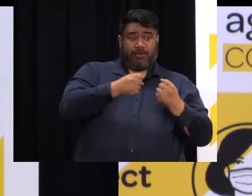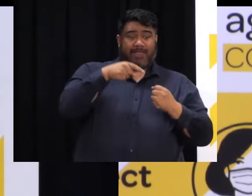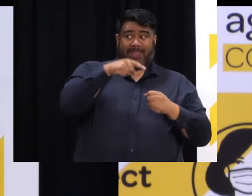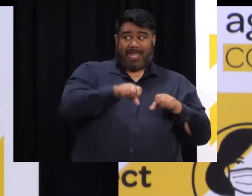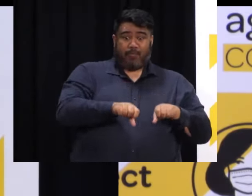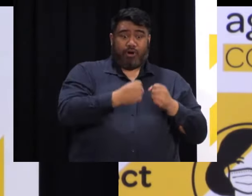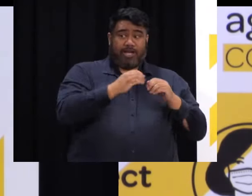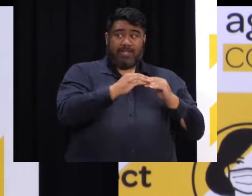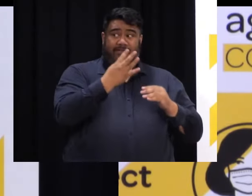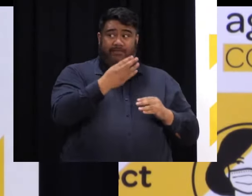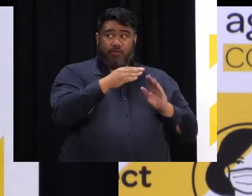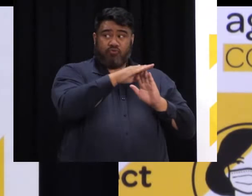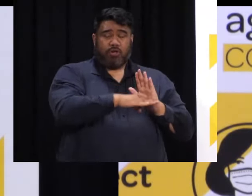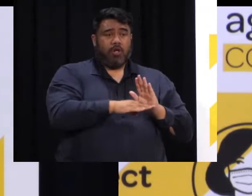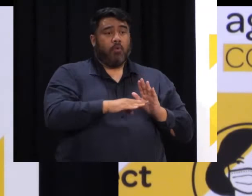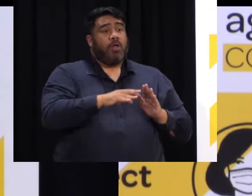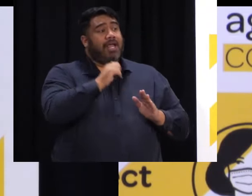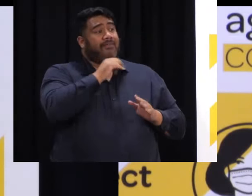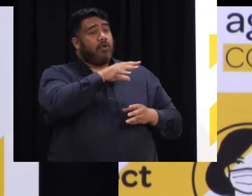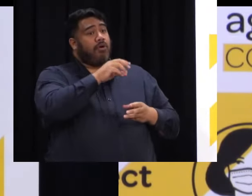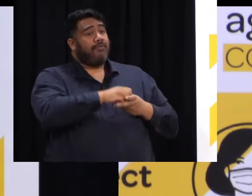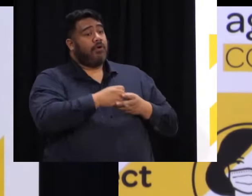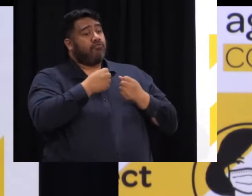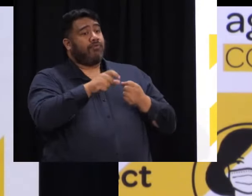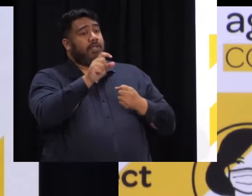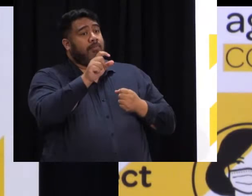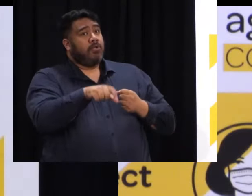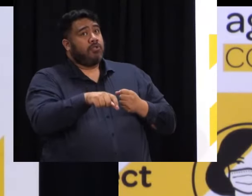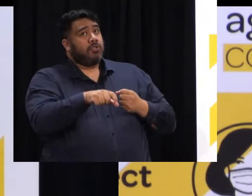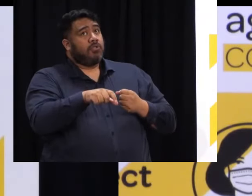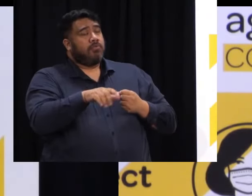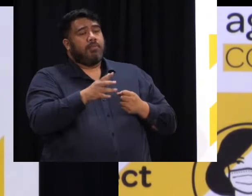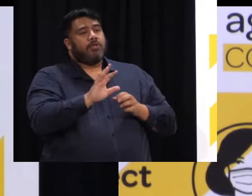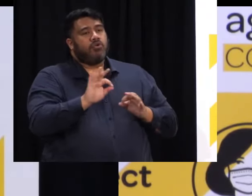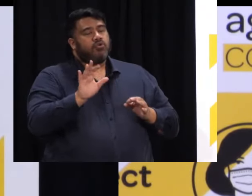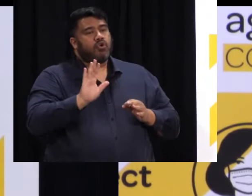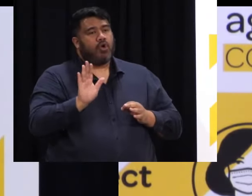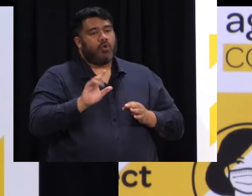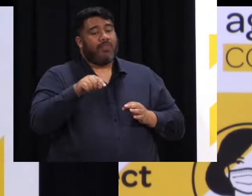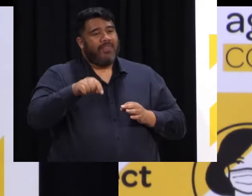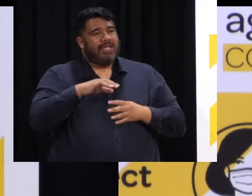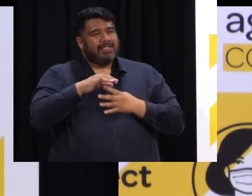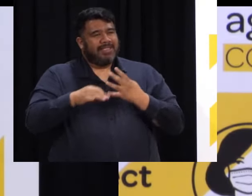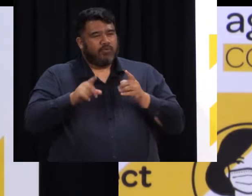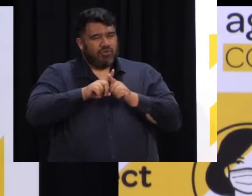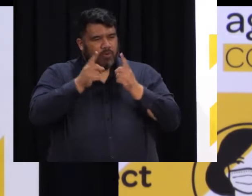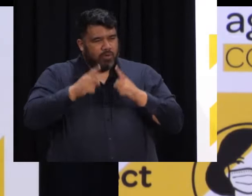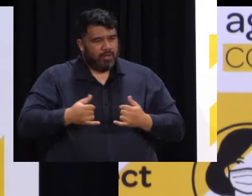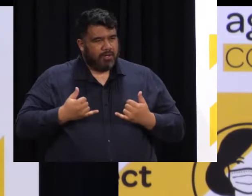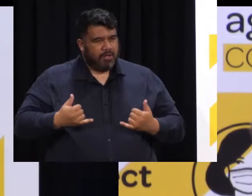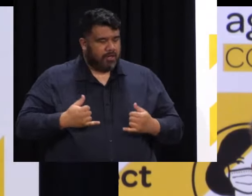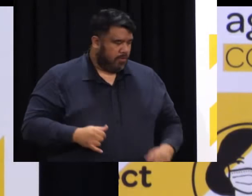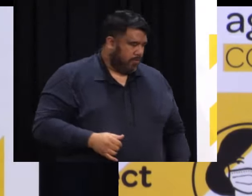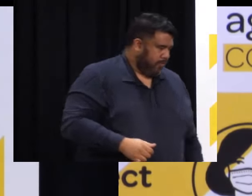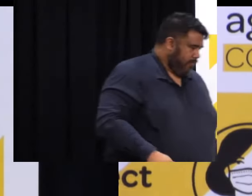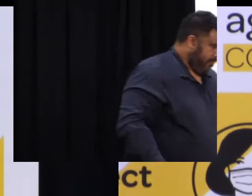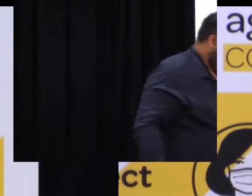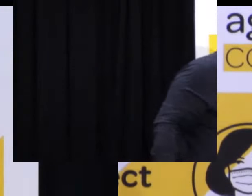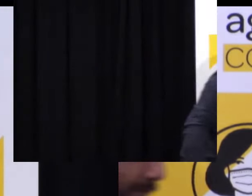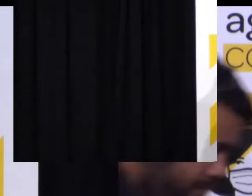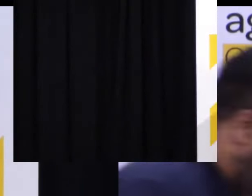boundary? Well, if they were involved with transporting a prisoner, not necessarily. And this is the level of detail that we're working through at this point. Corrections, not just transport